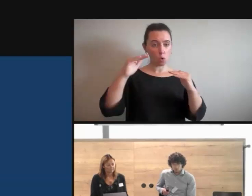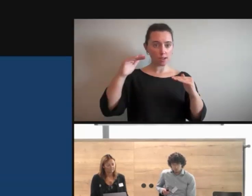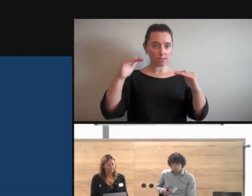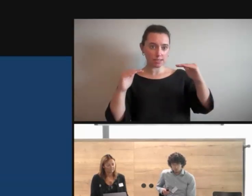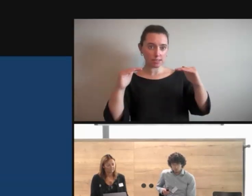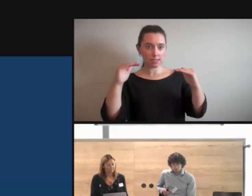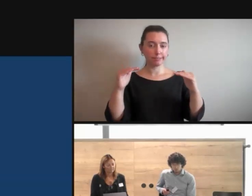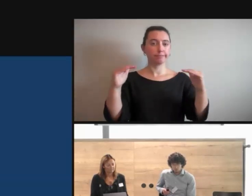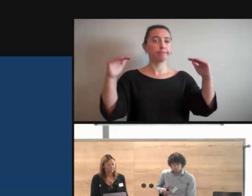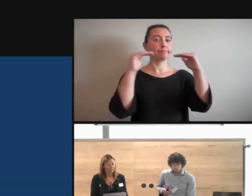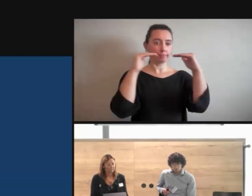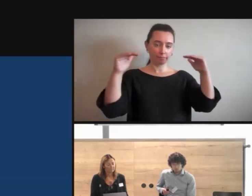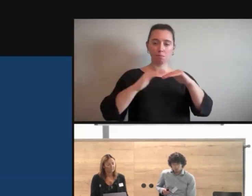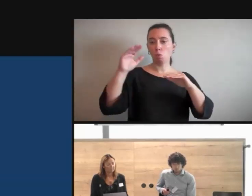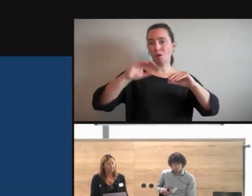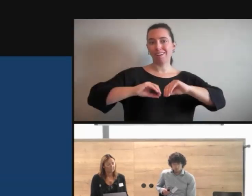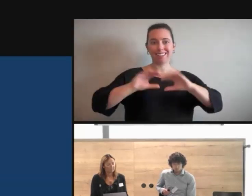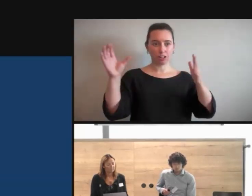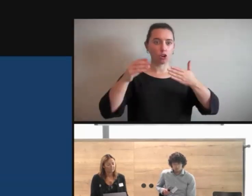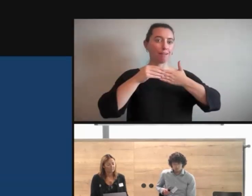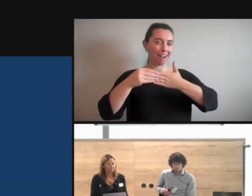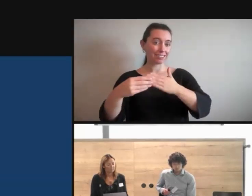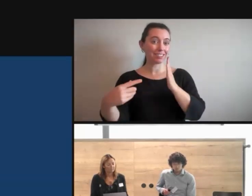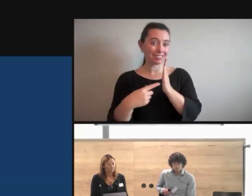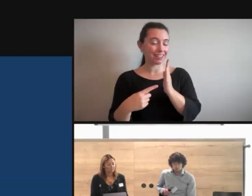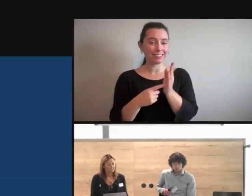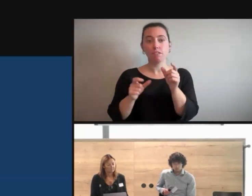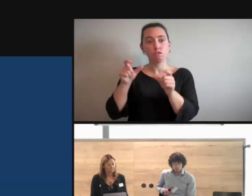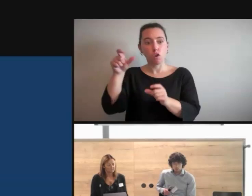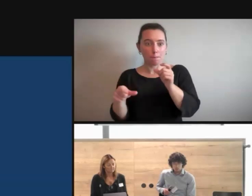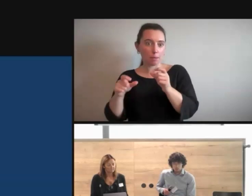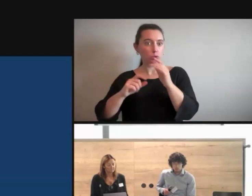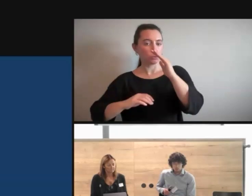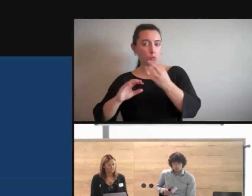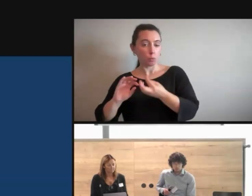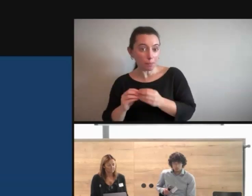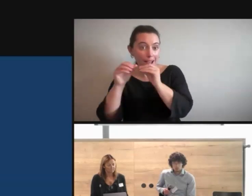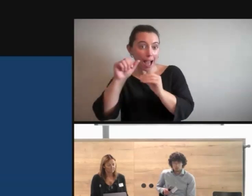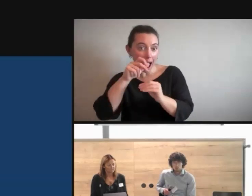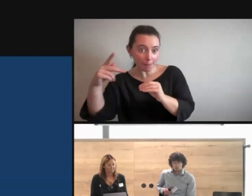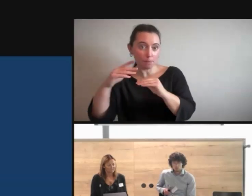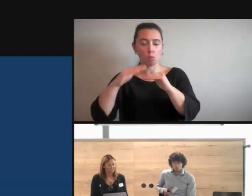clearer guidance and techniques for practitioners to build accessible apps. Thank you.